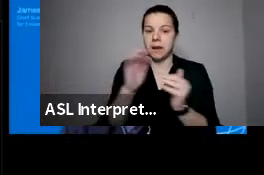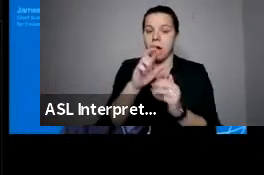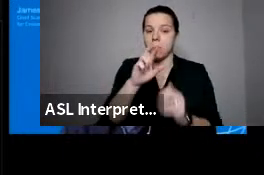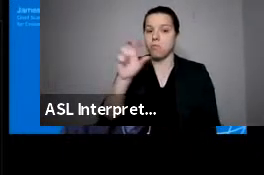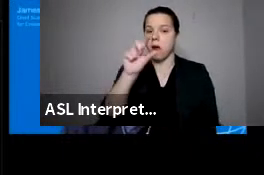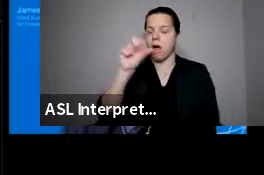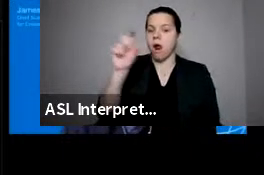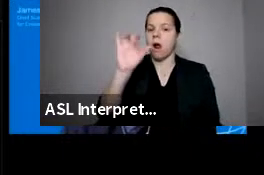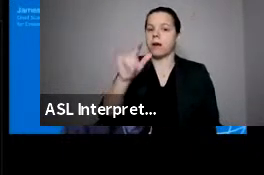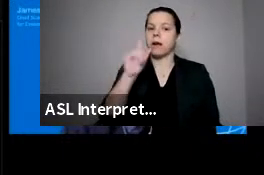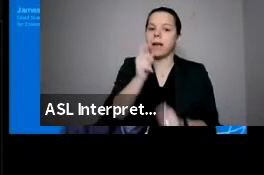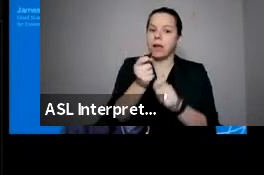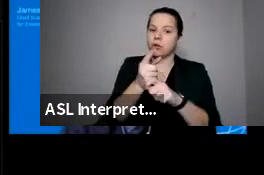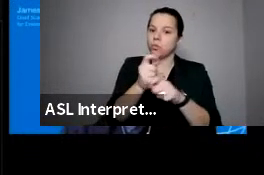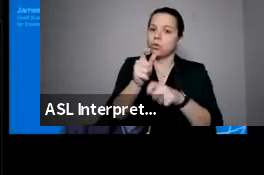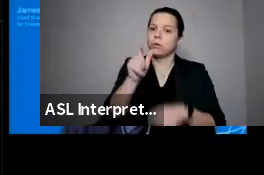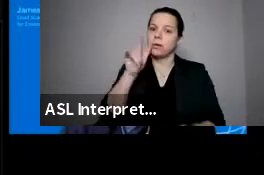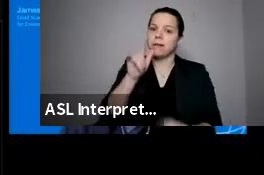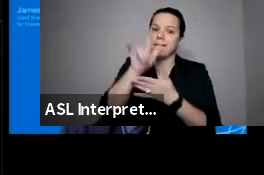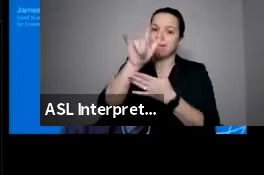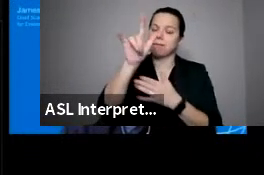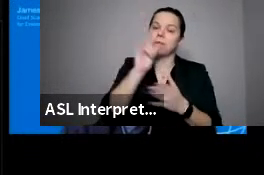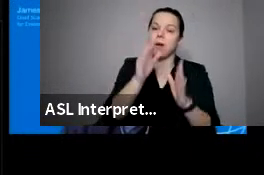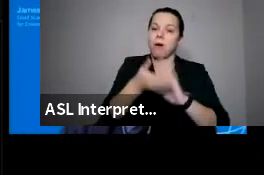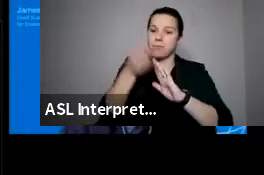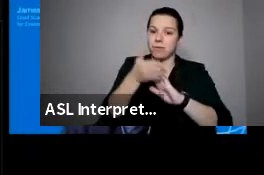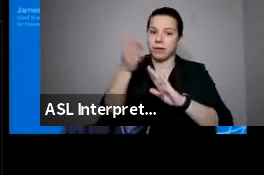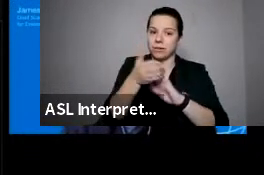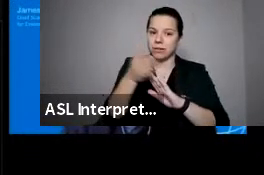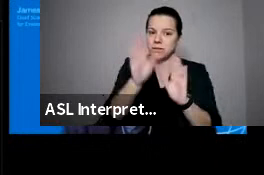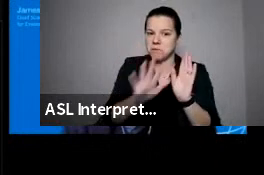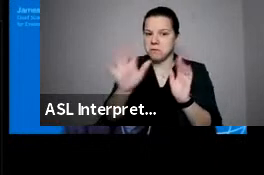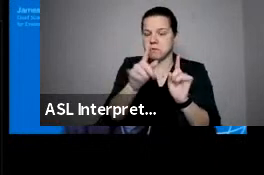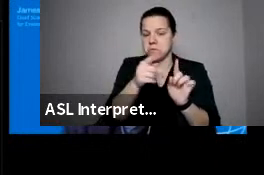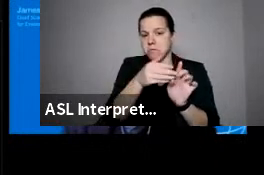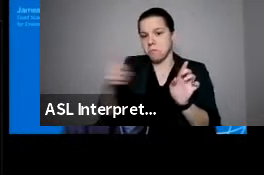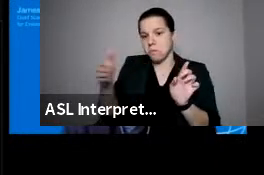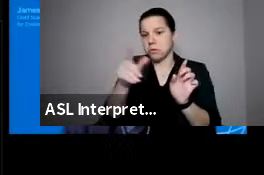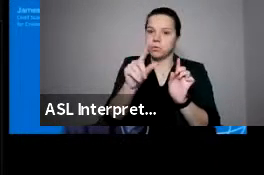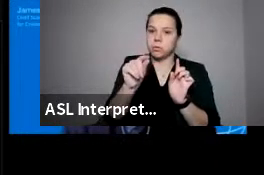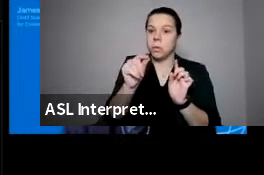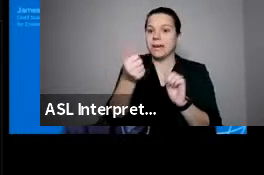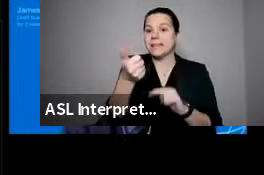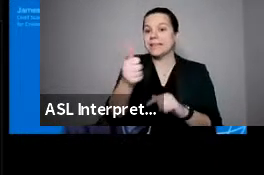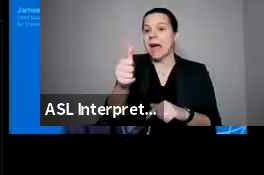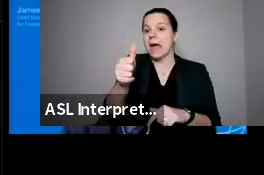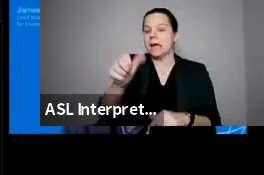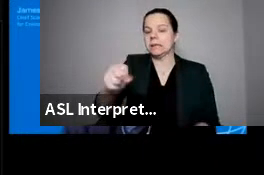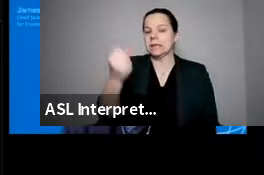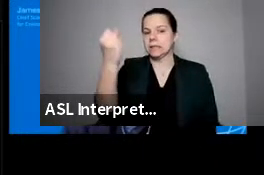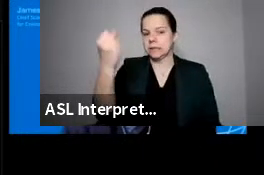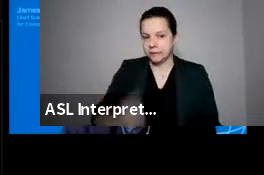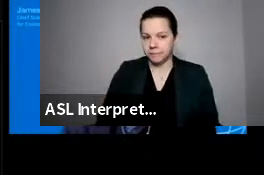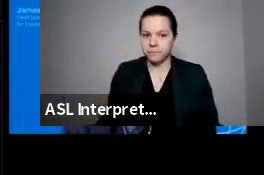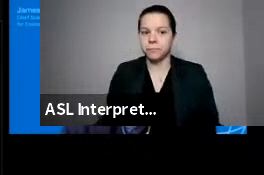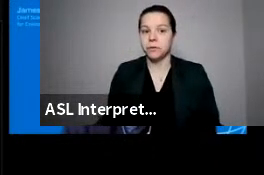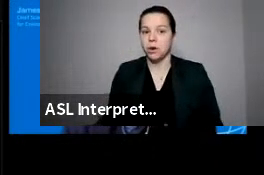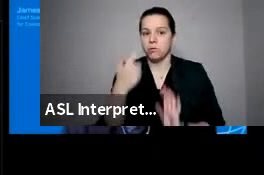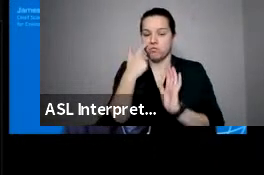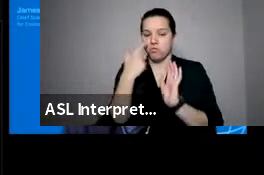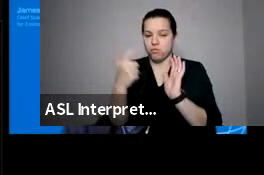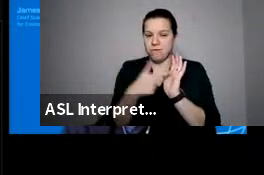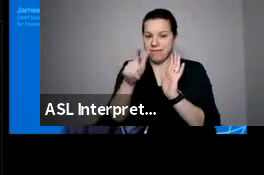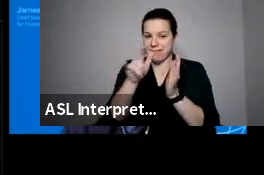annual air carrier operations over roughly the 2010s. And you can see that the